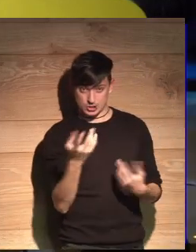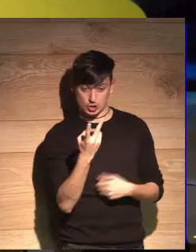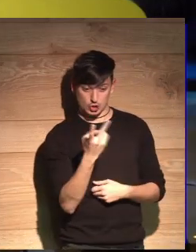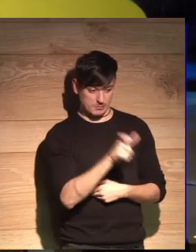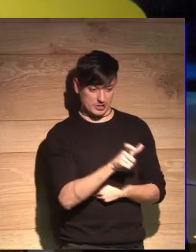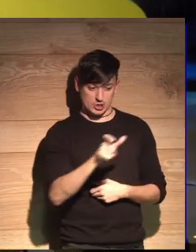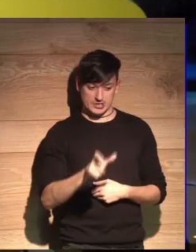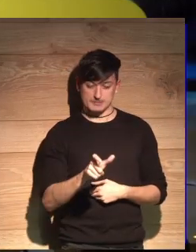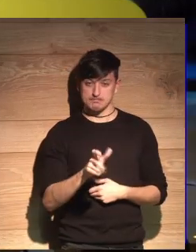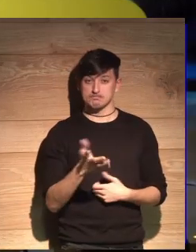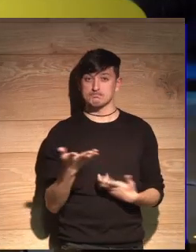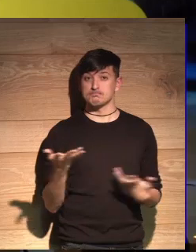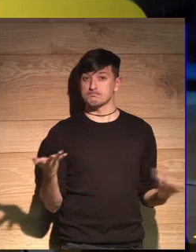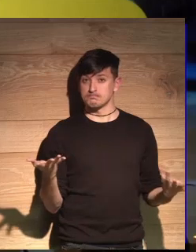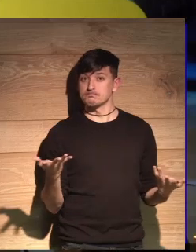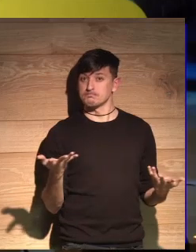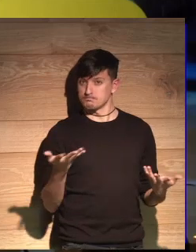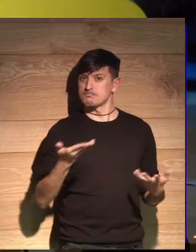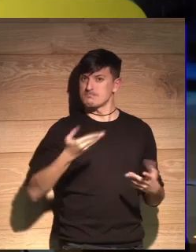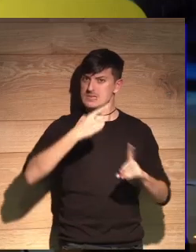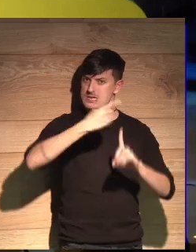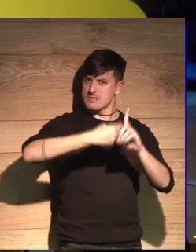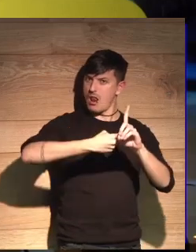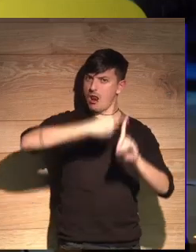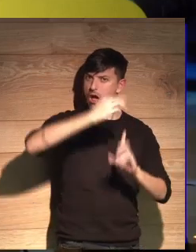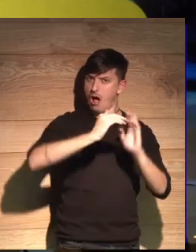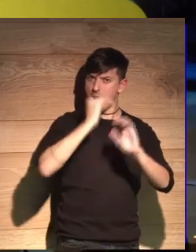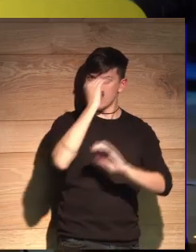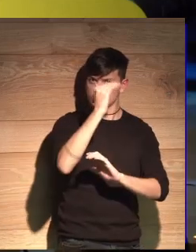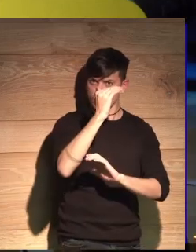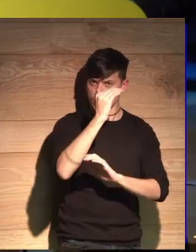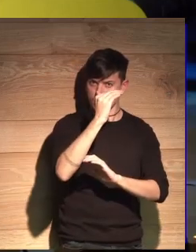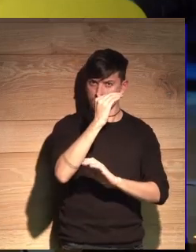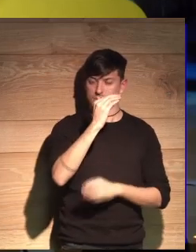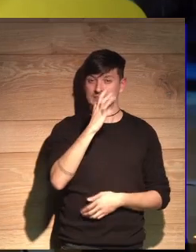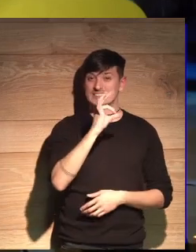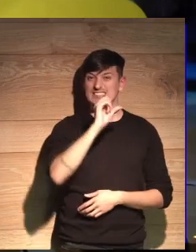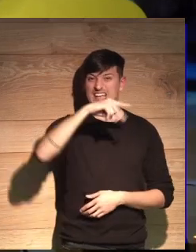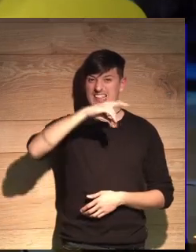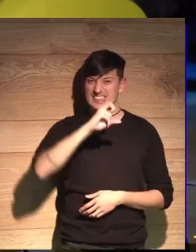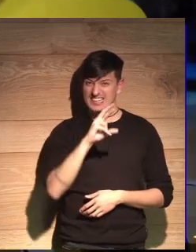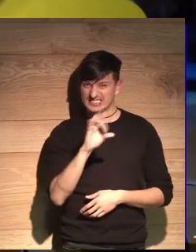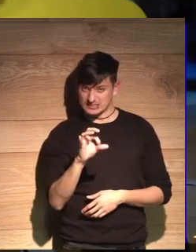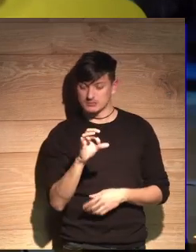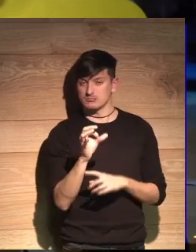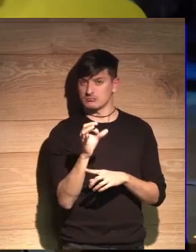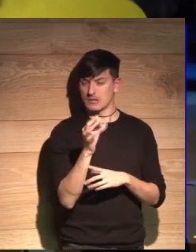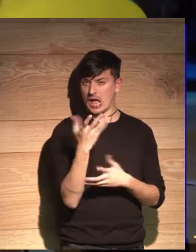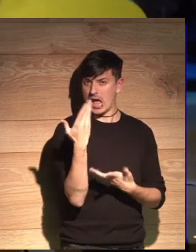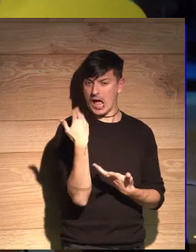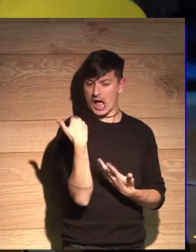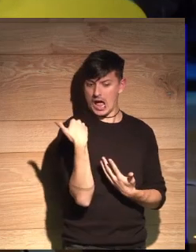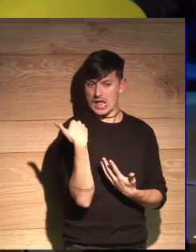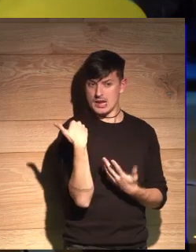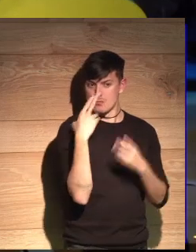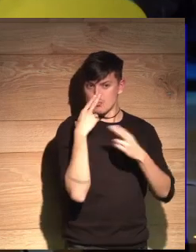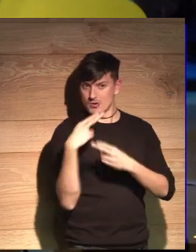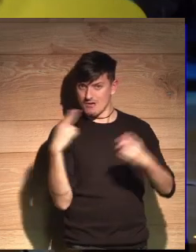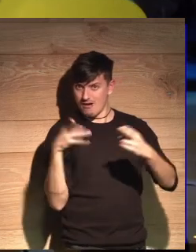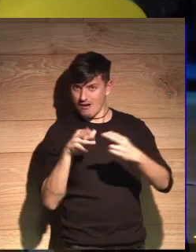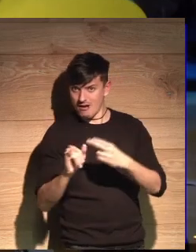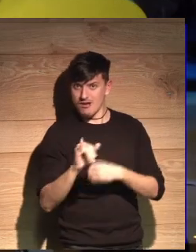with 2 people of the highest level, who is Anders Sandberg, who was yesterday with us as